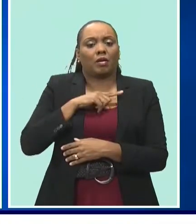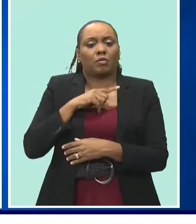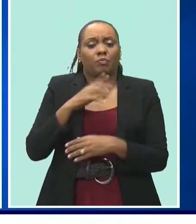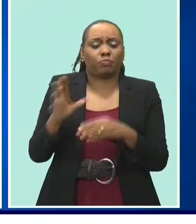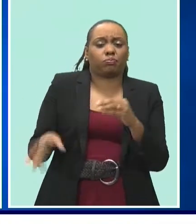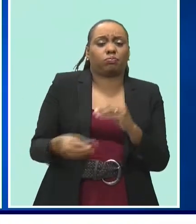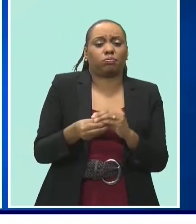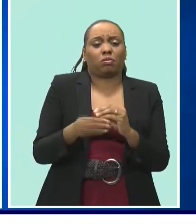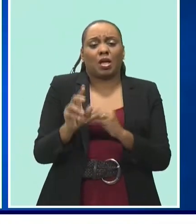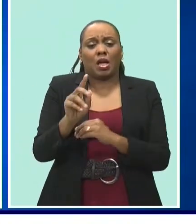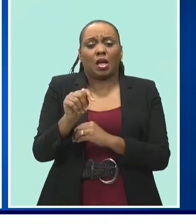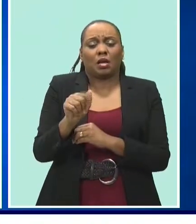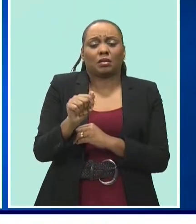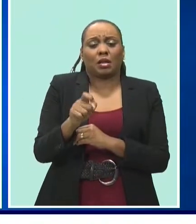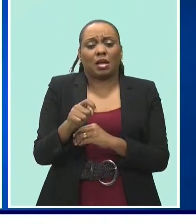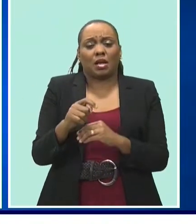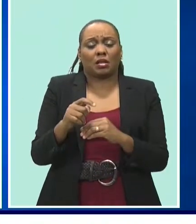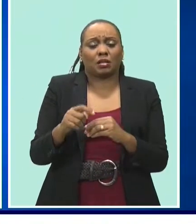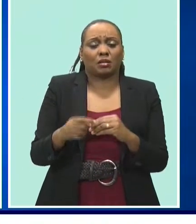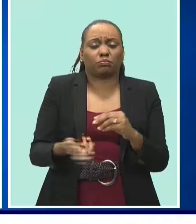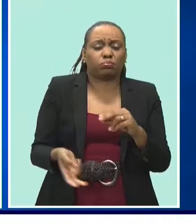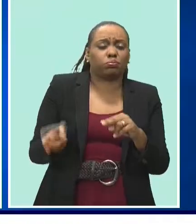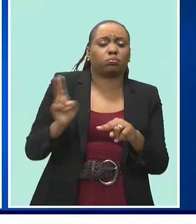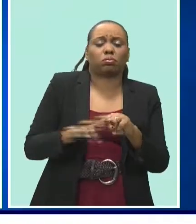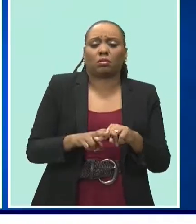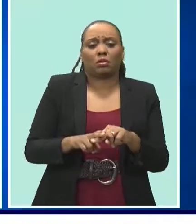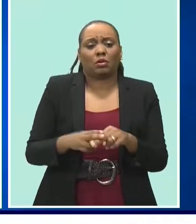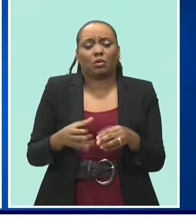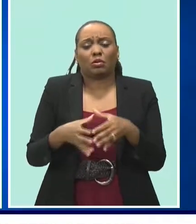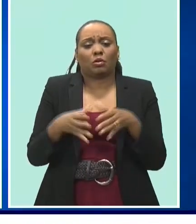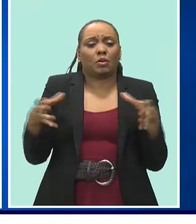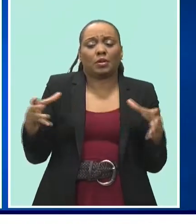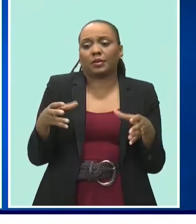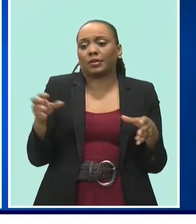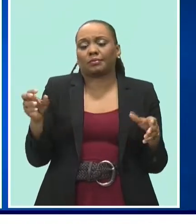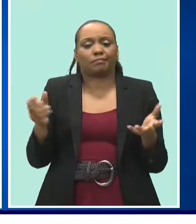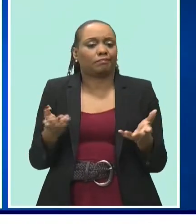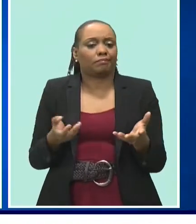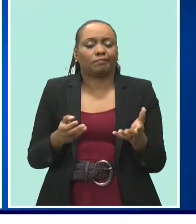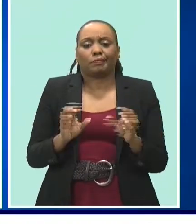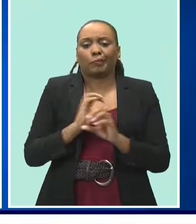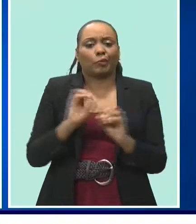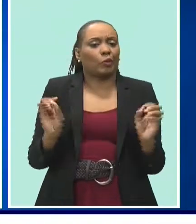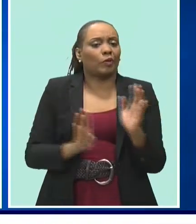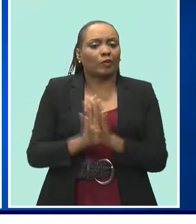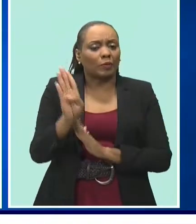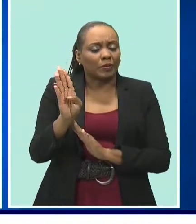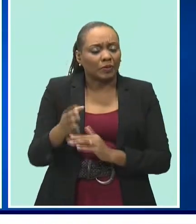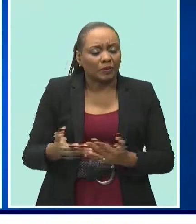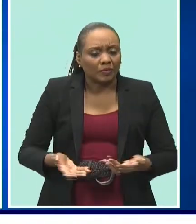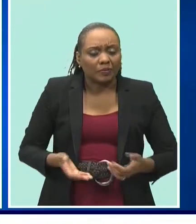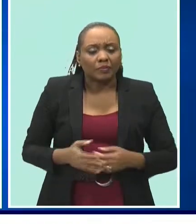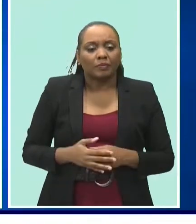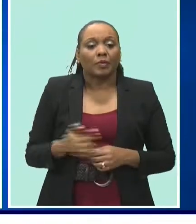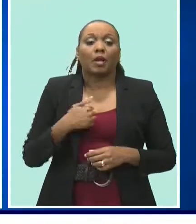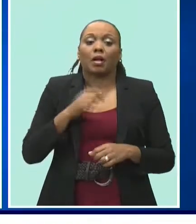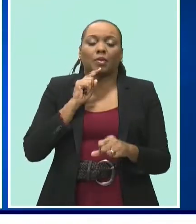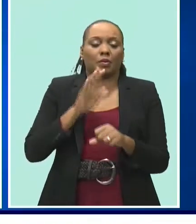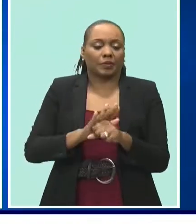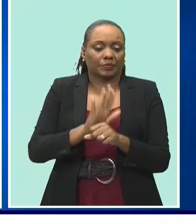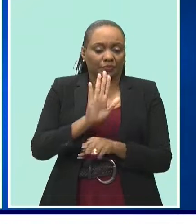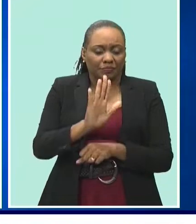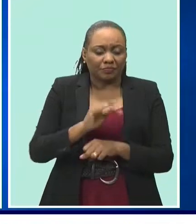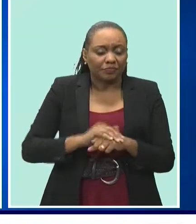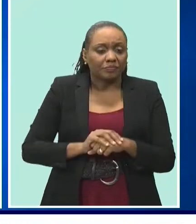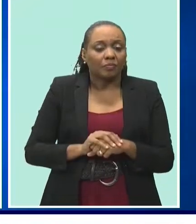them out of existence, nobody will grow. So I can give you the assurance that